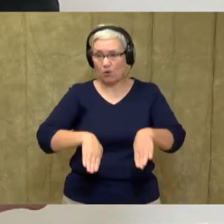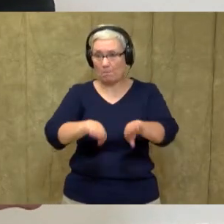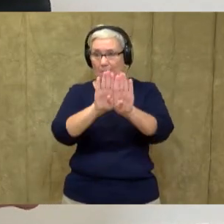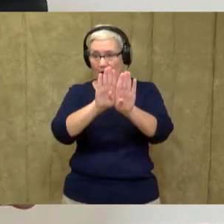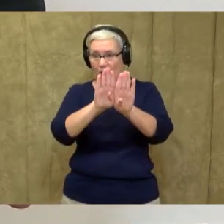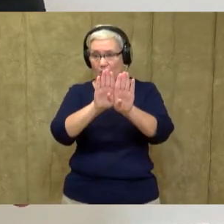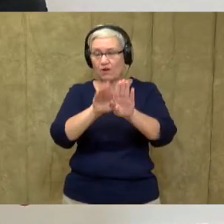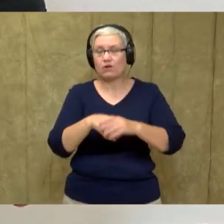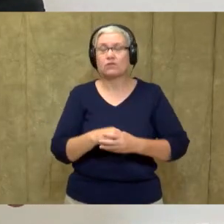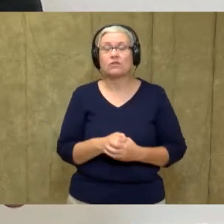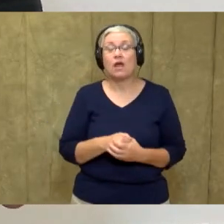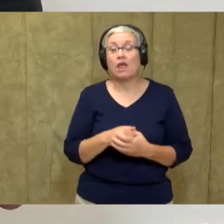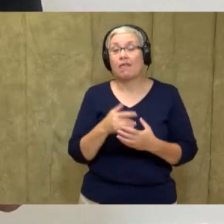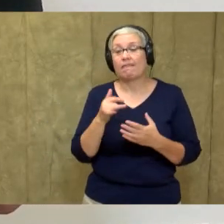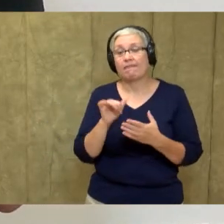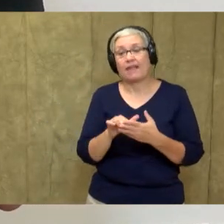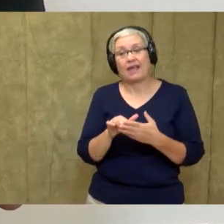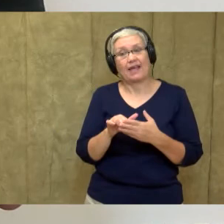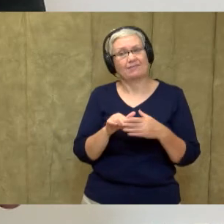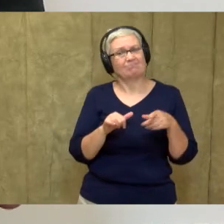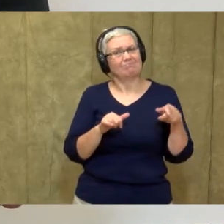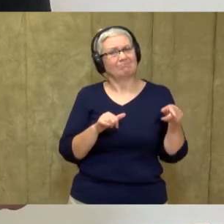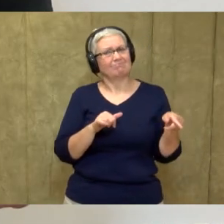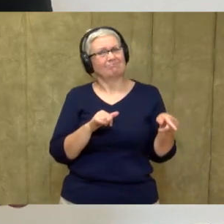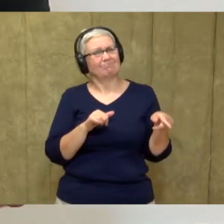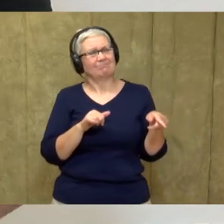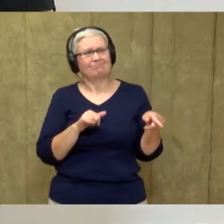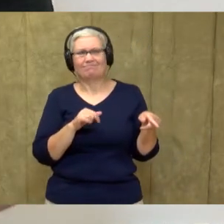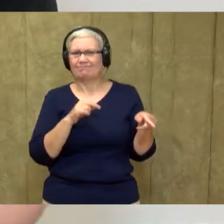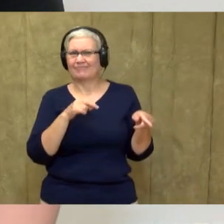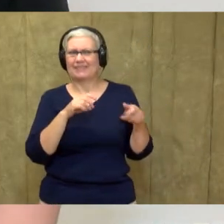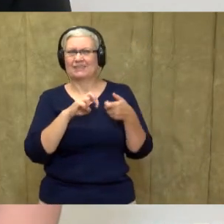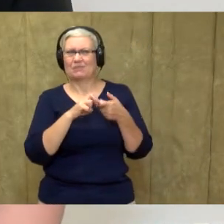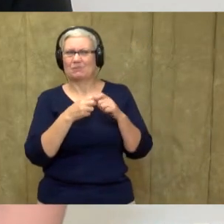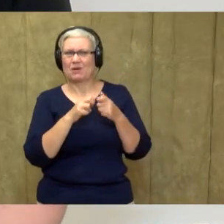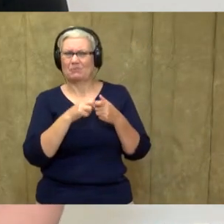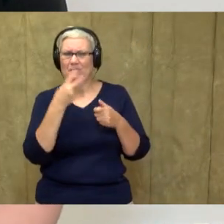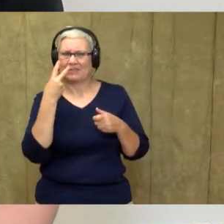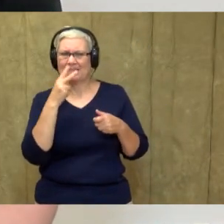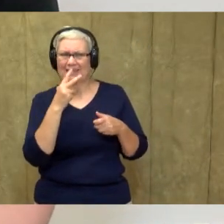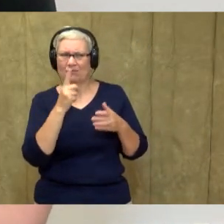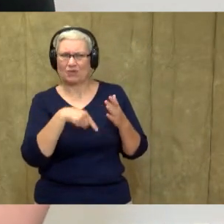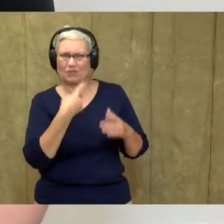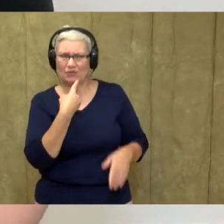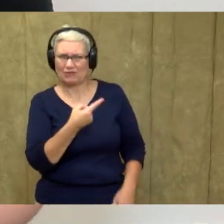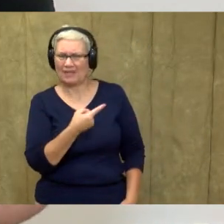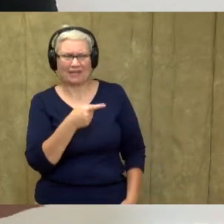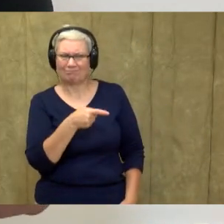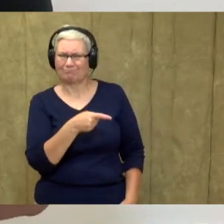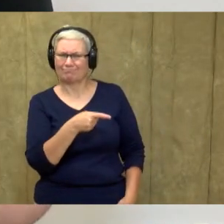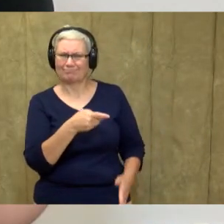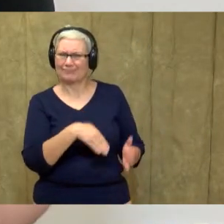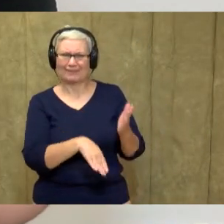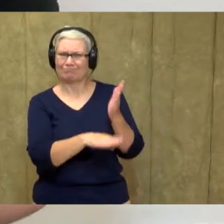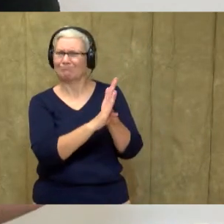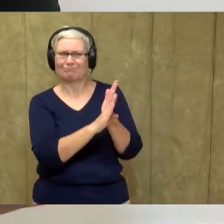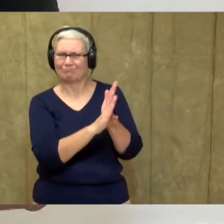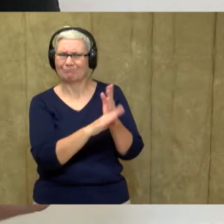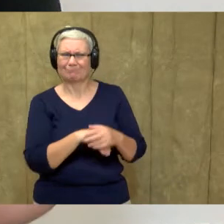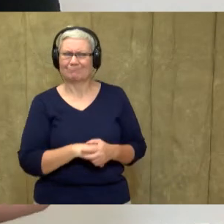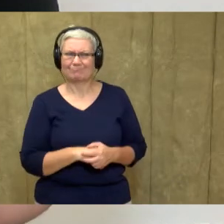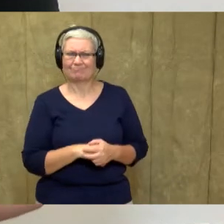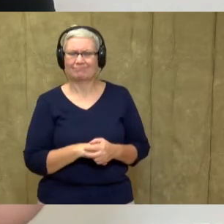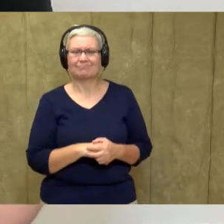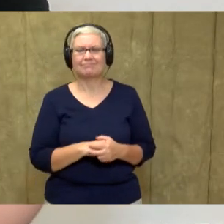claim. Is there anything that says, oh, well, but here's a problem I see with what you're saying? Okay, so think about that.